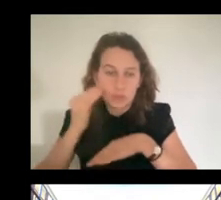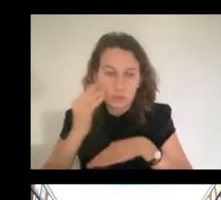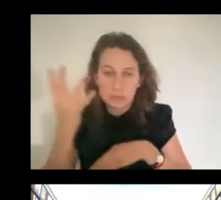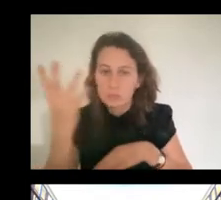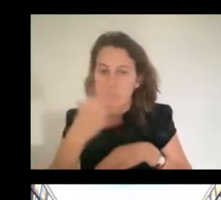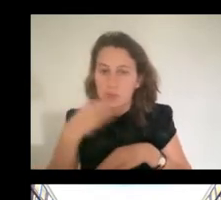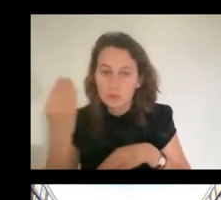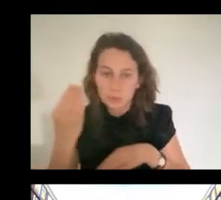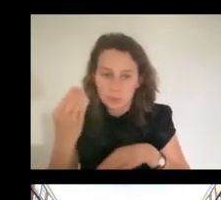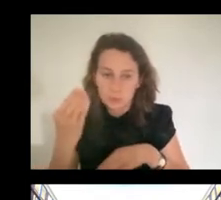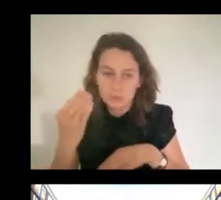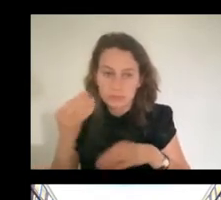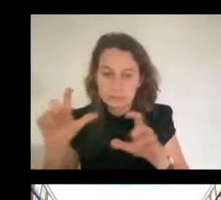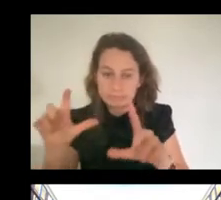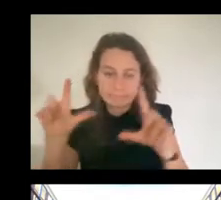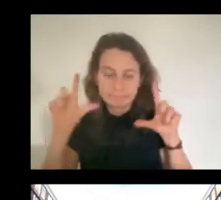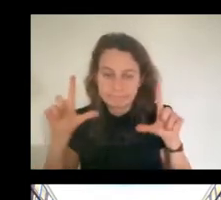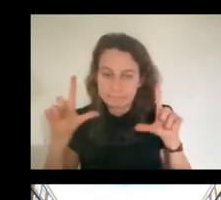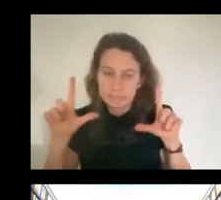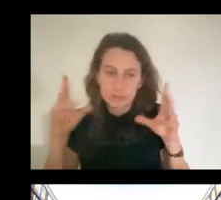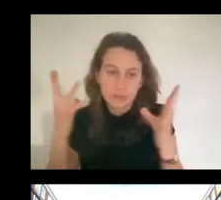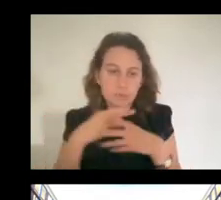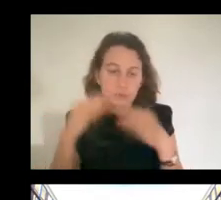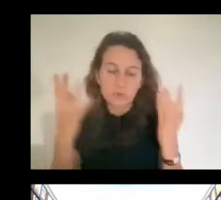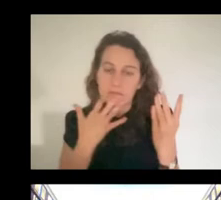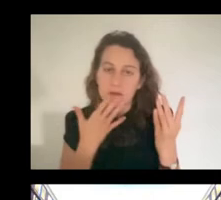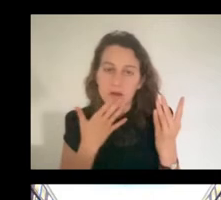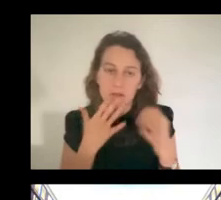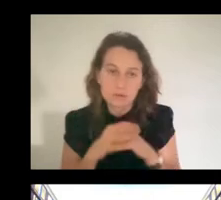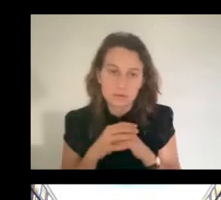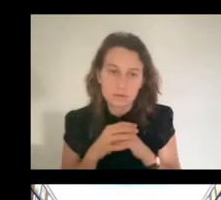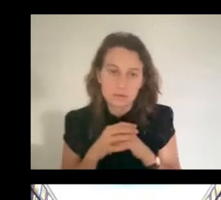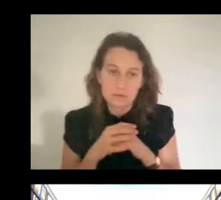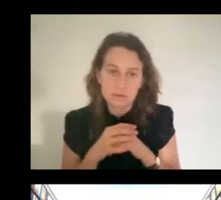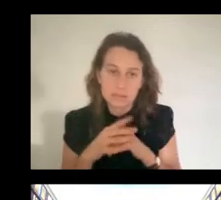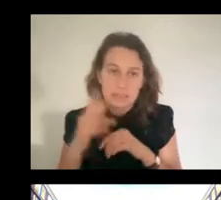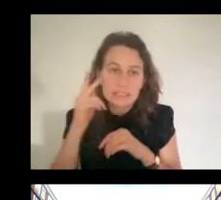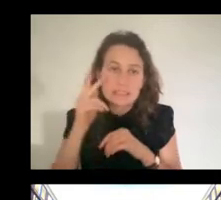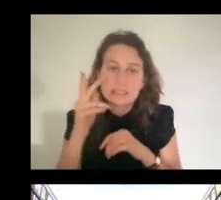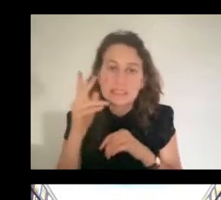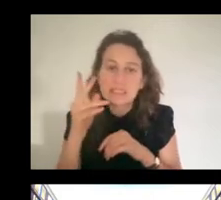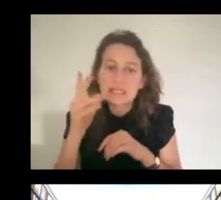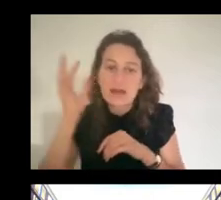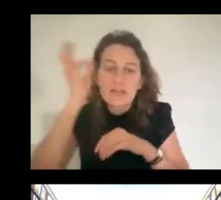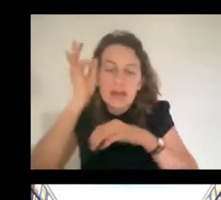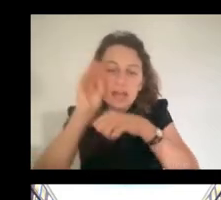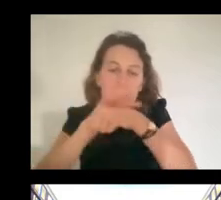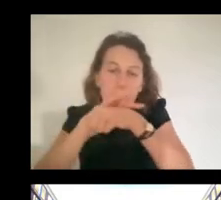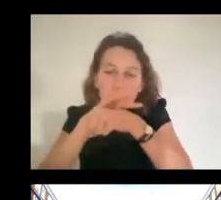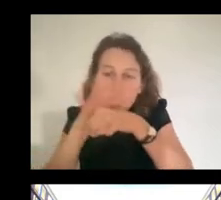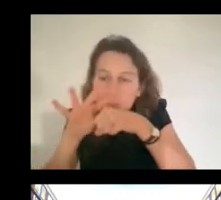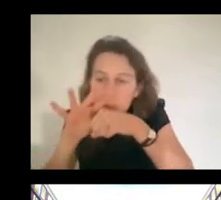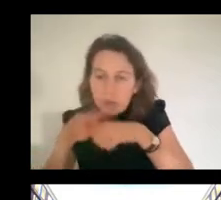exquisite macro images, and also the, these beautiful colors, and this, you know, to see the hair on the vine, on the leaves and everything, like you